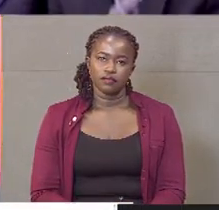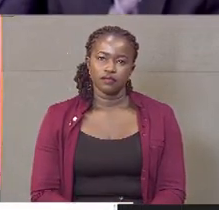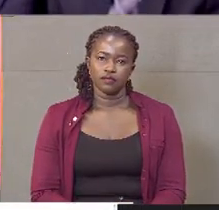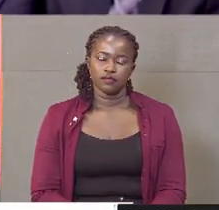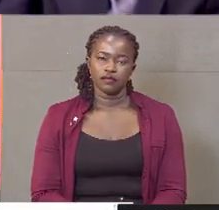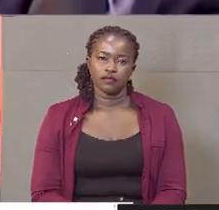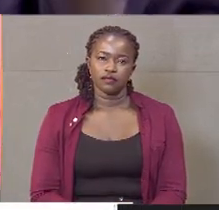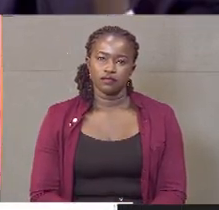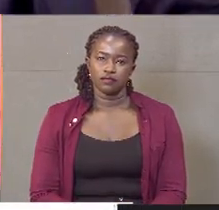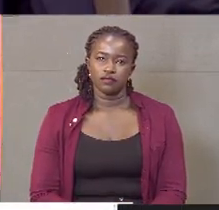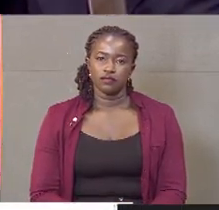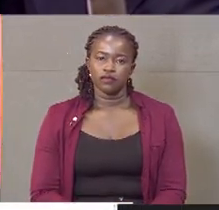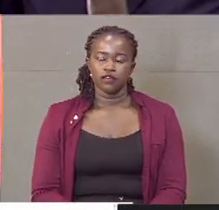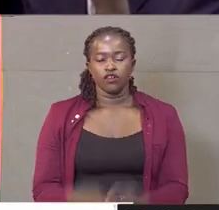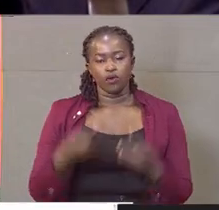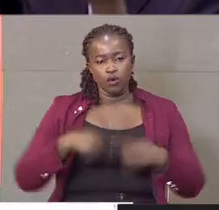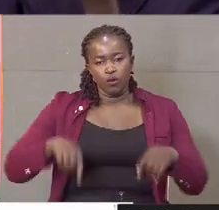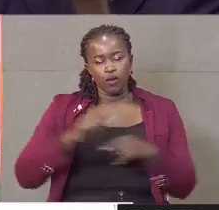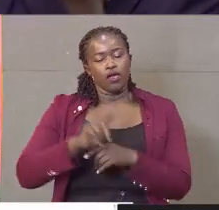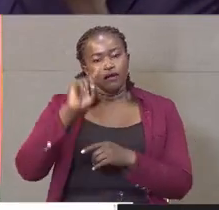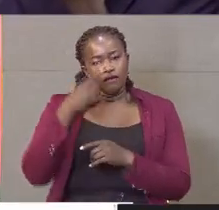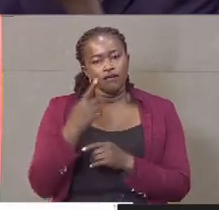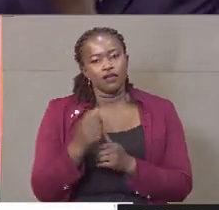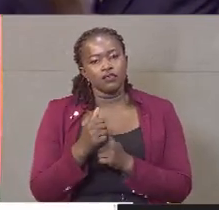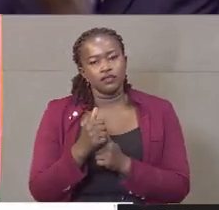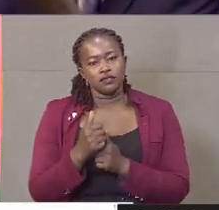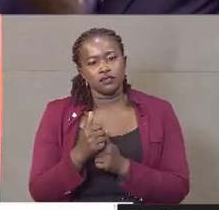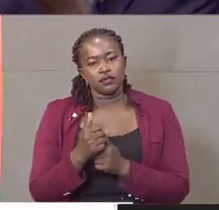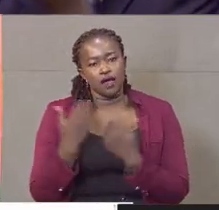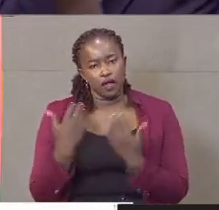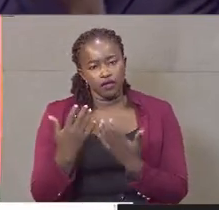We are first handling ICT.